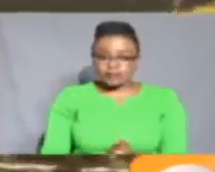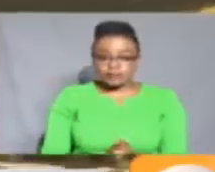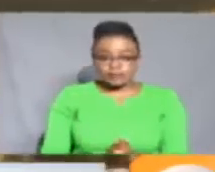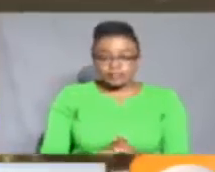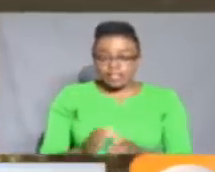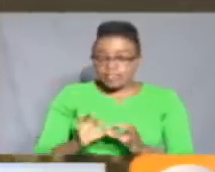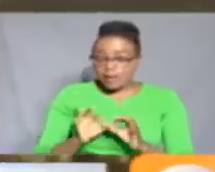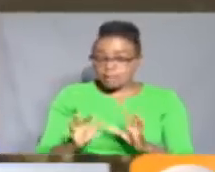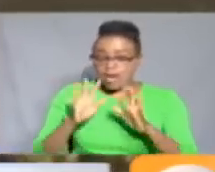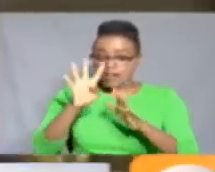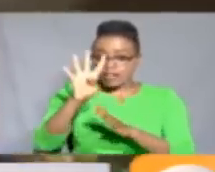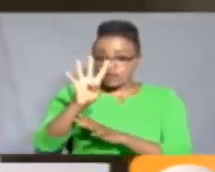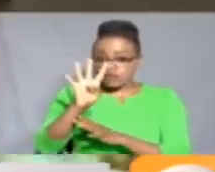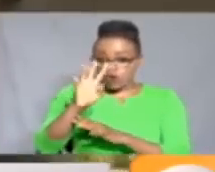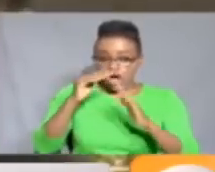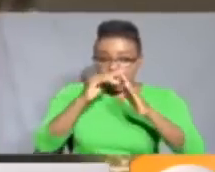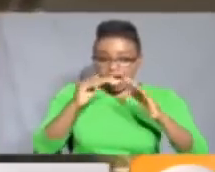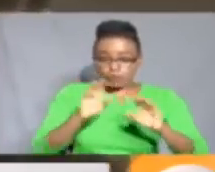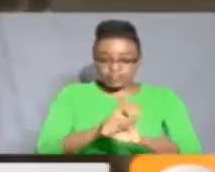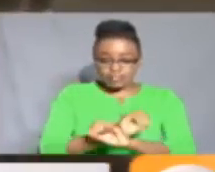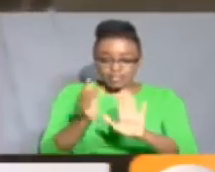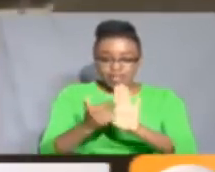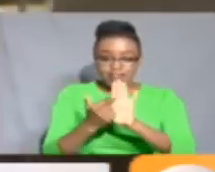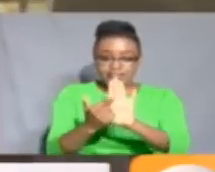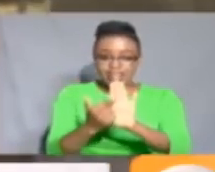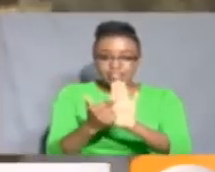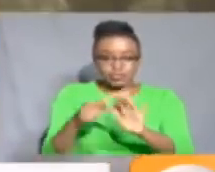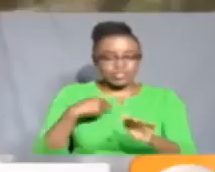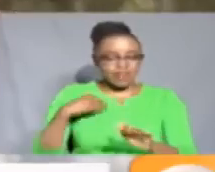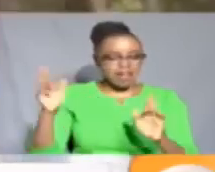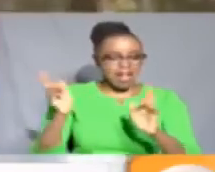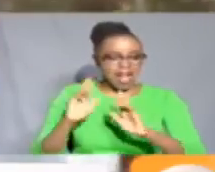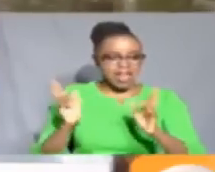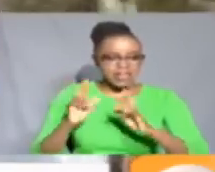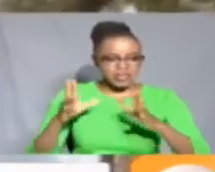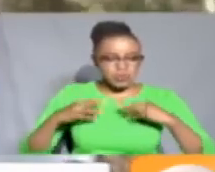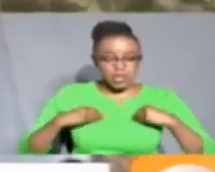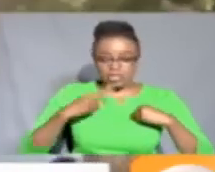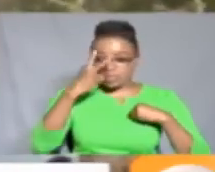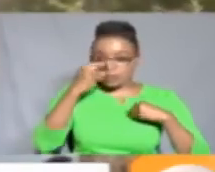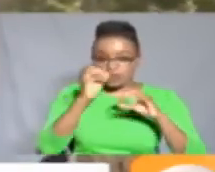Their burning of four houses is a clear sign that they are unwilling to accept the